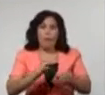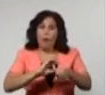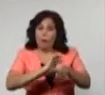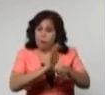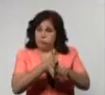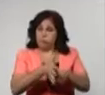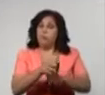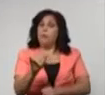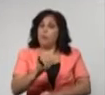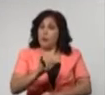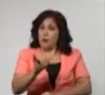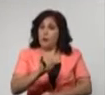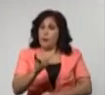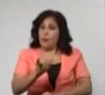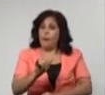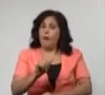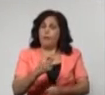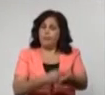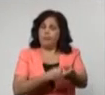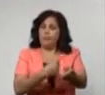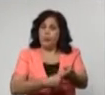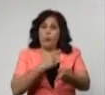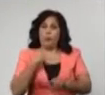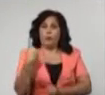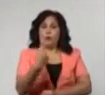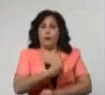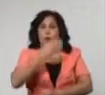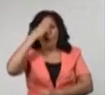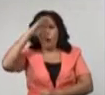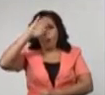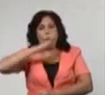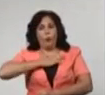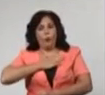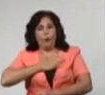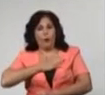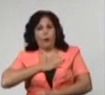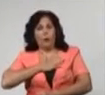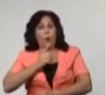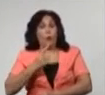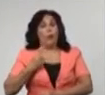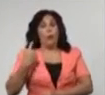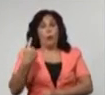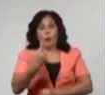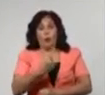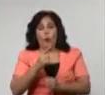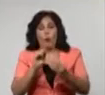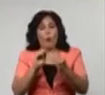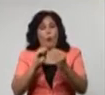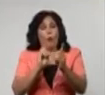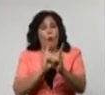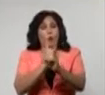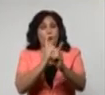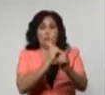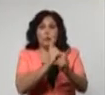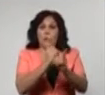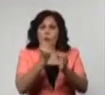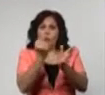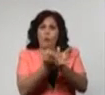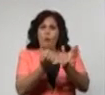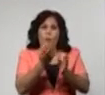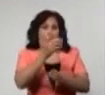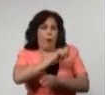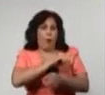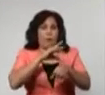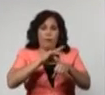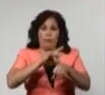for over a month now. The aim of the tests in those territories